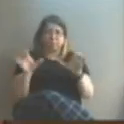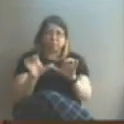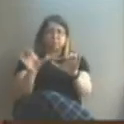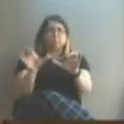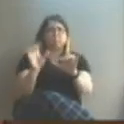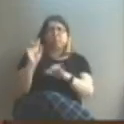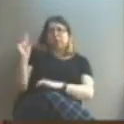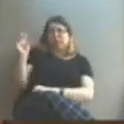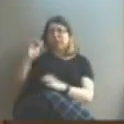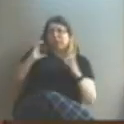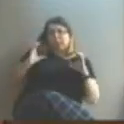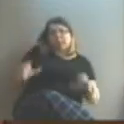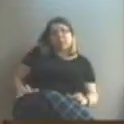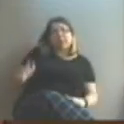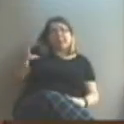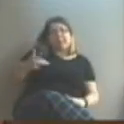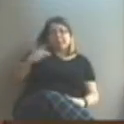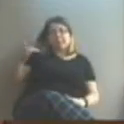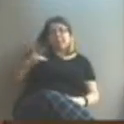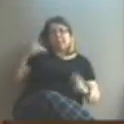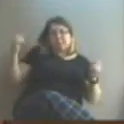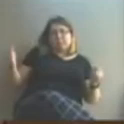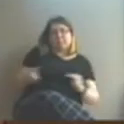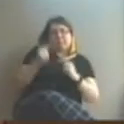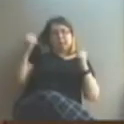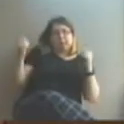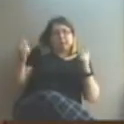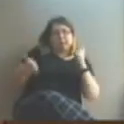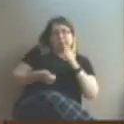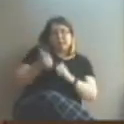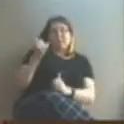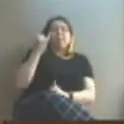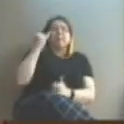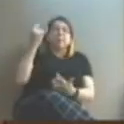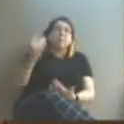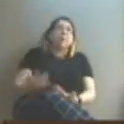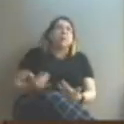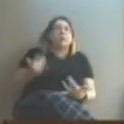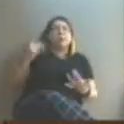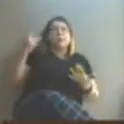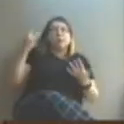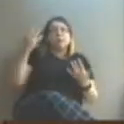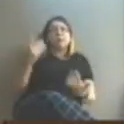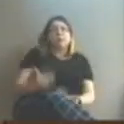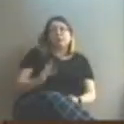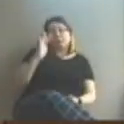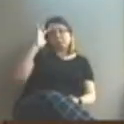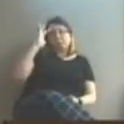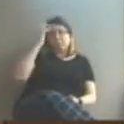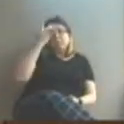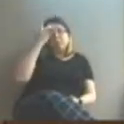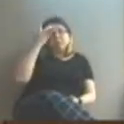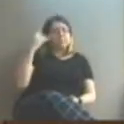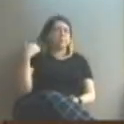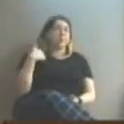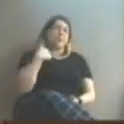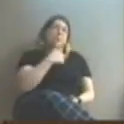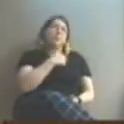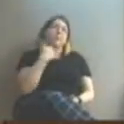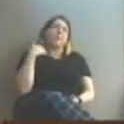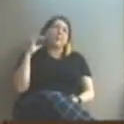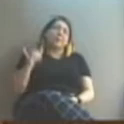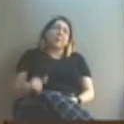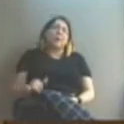Where does our customer feel the pain the most? And it's they're waiting on something. So we had that kind